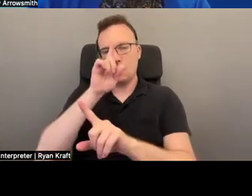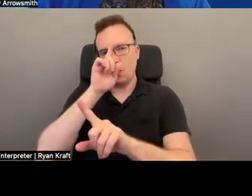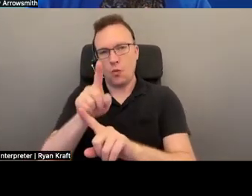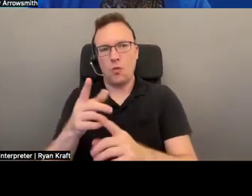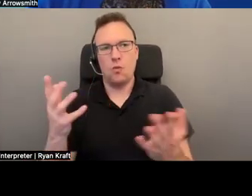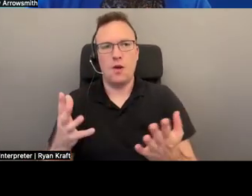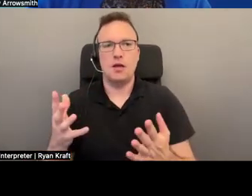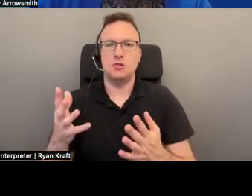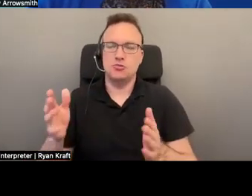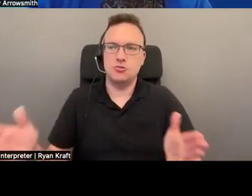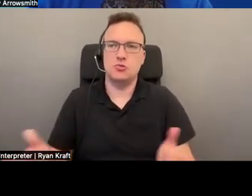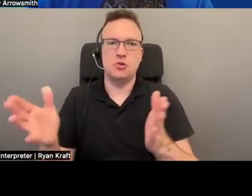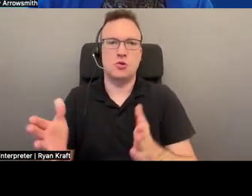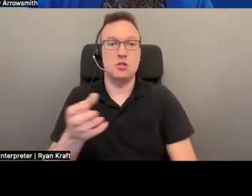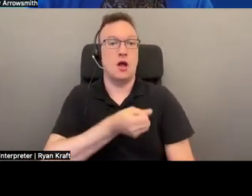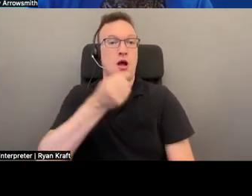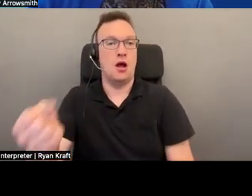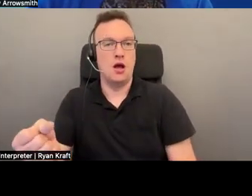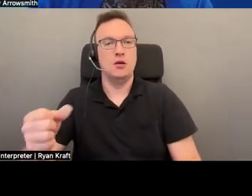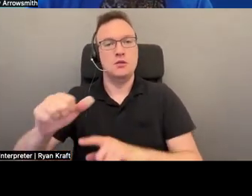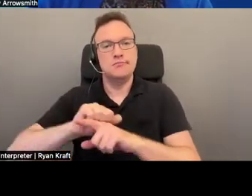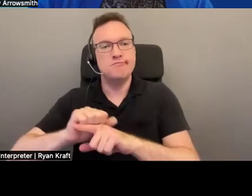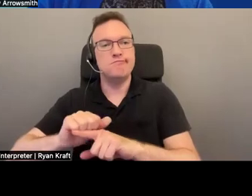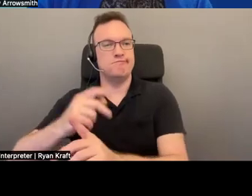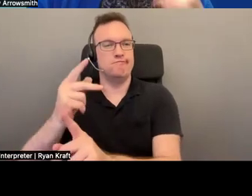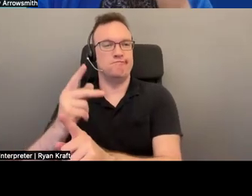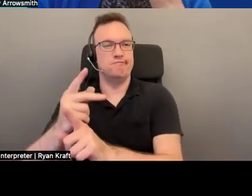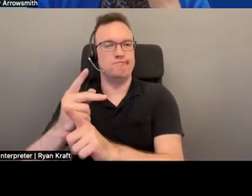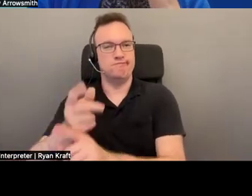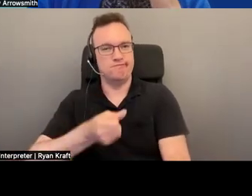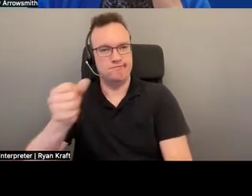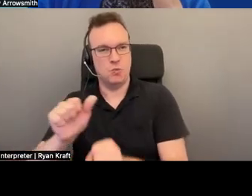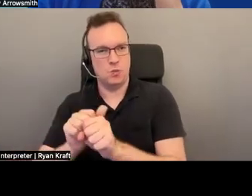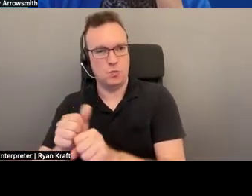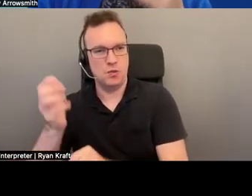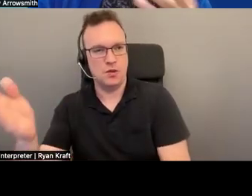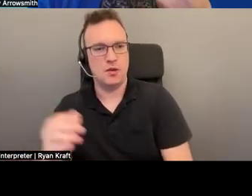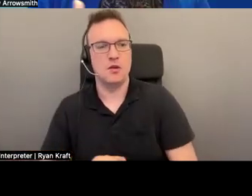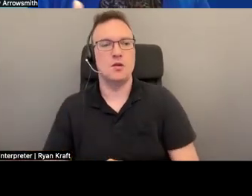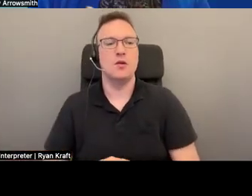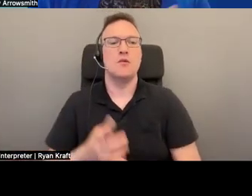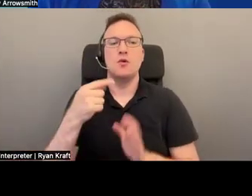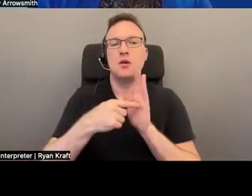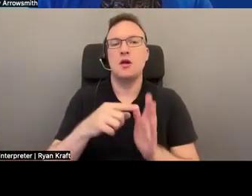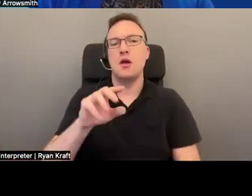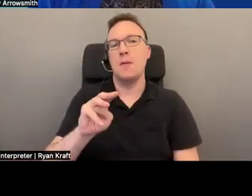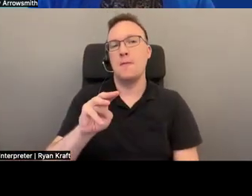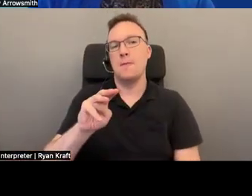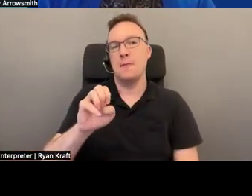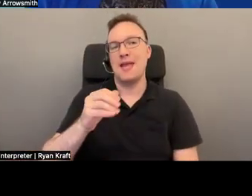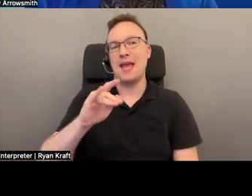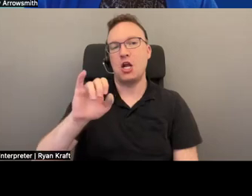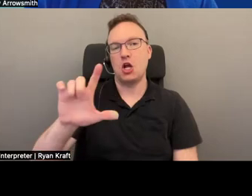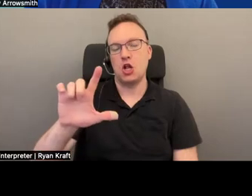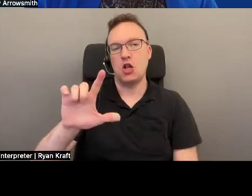and retaining of persons with disabilities. So we went to the Mechanical Contractors Association in July, and